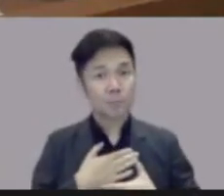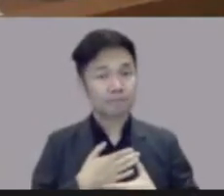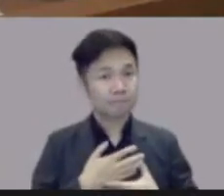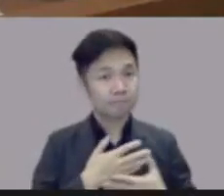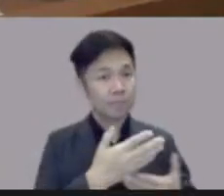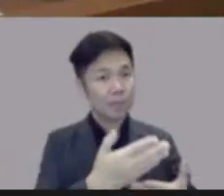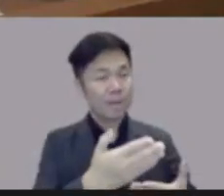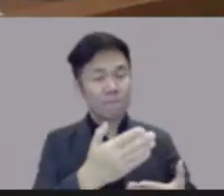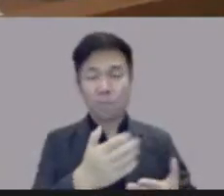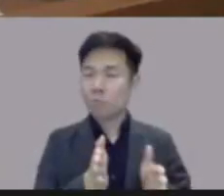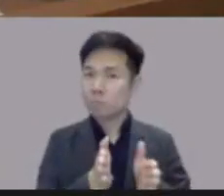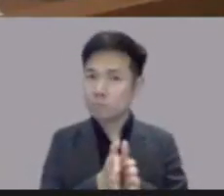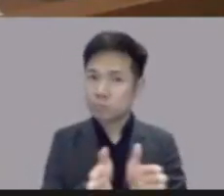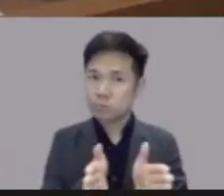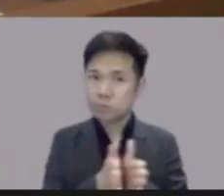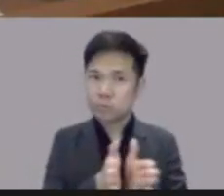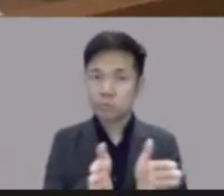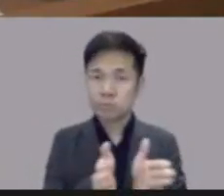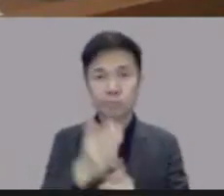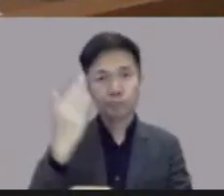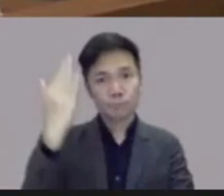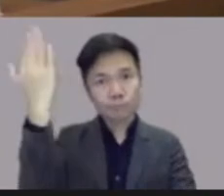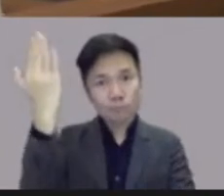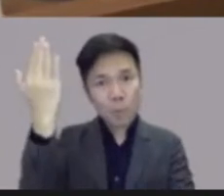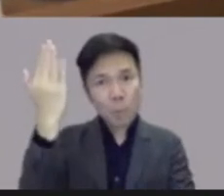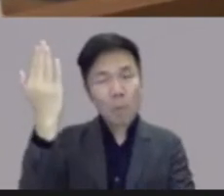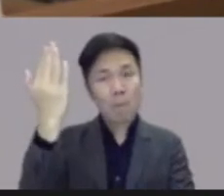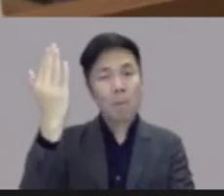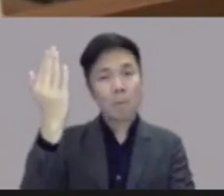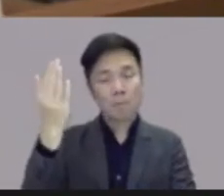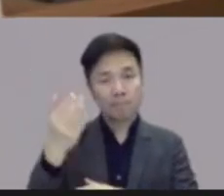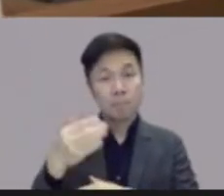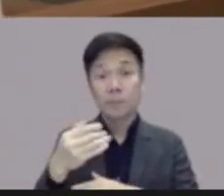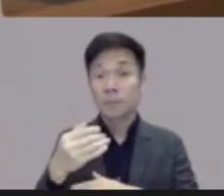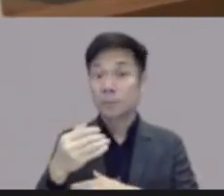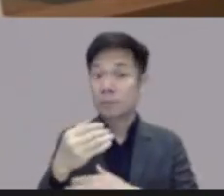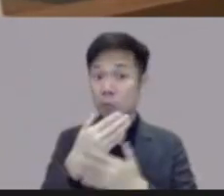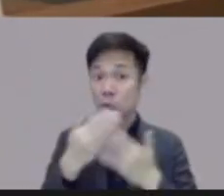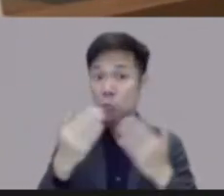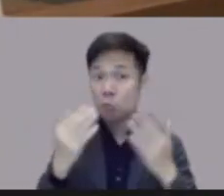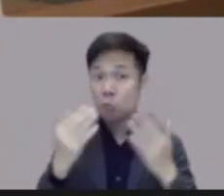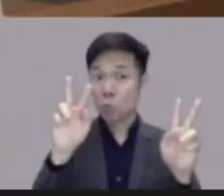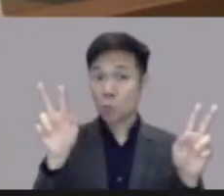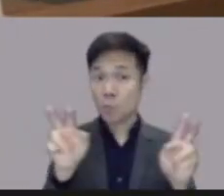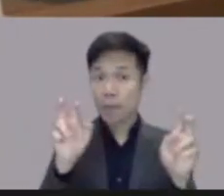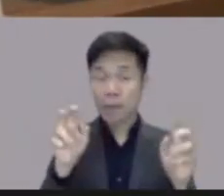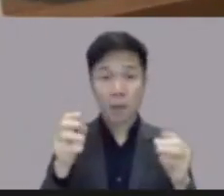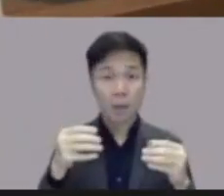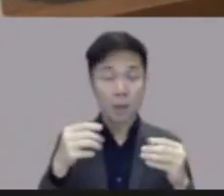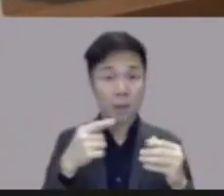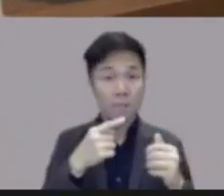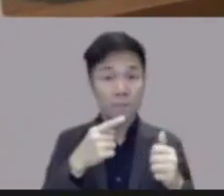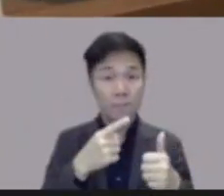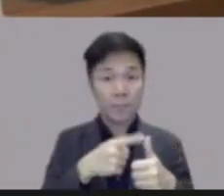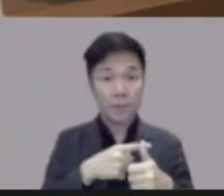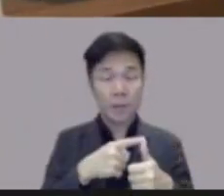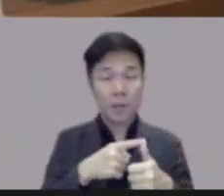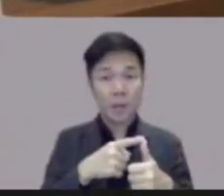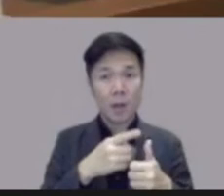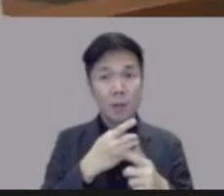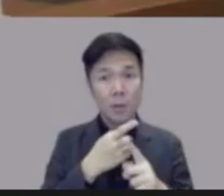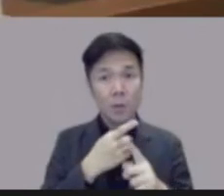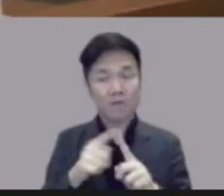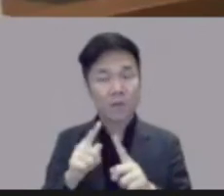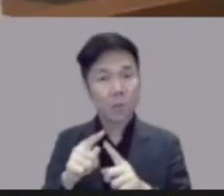comprehensive uh introduction about the implementation of the relevant work of the